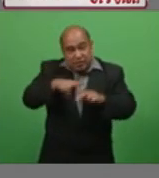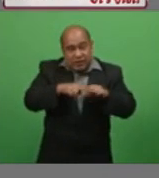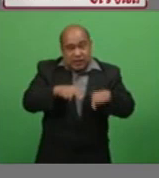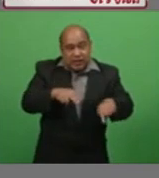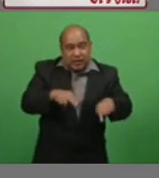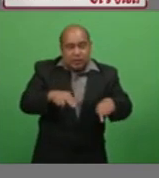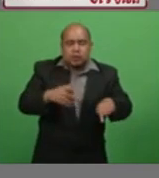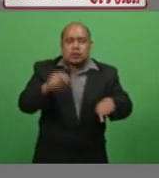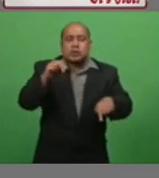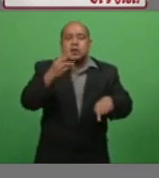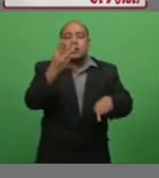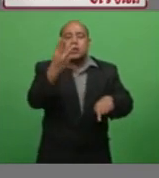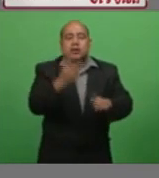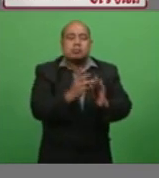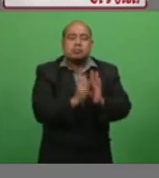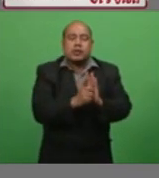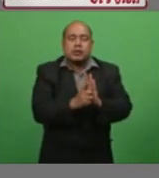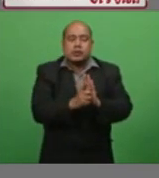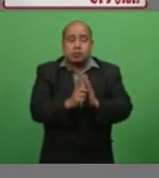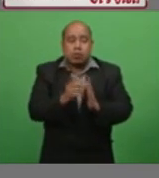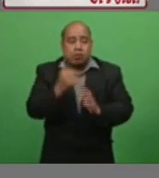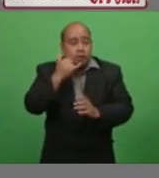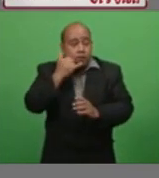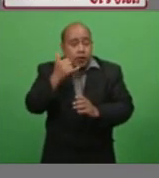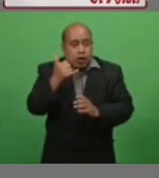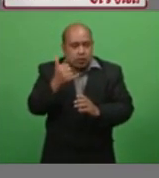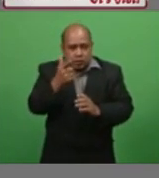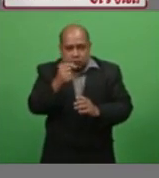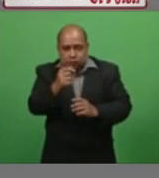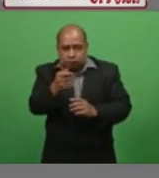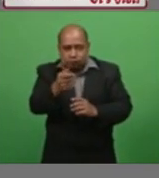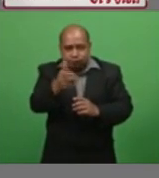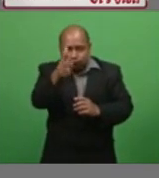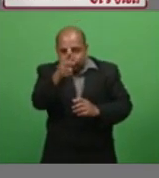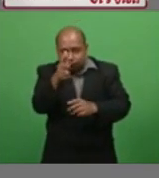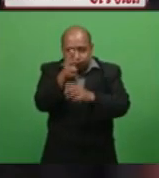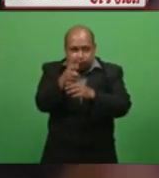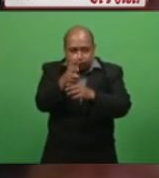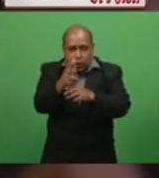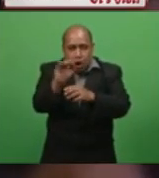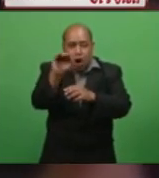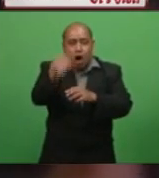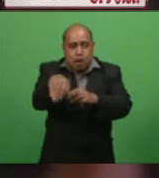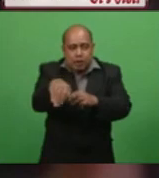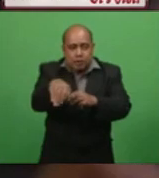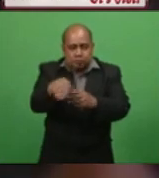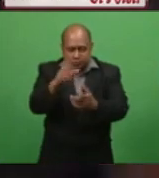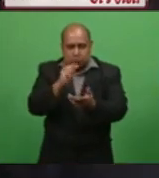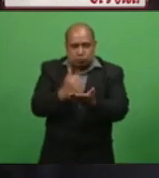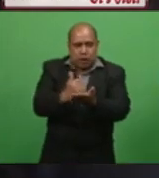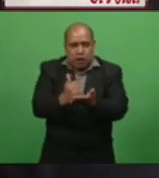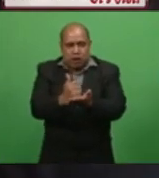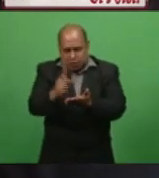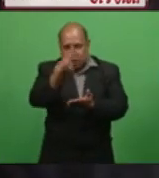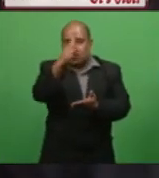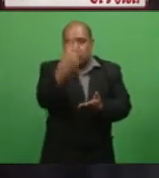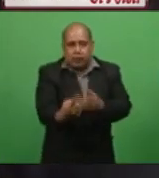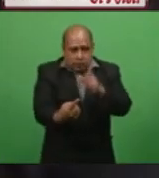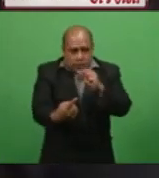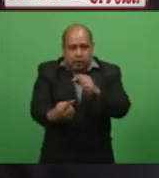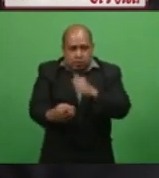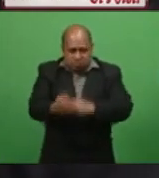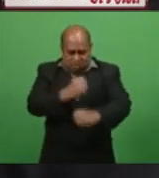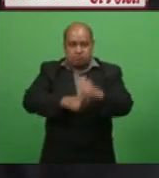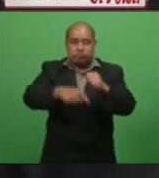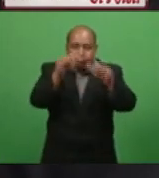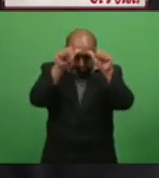using their mobile phones. The movie must be shot within your home, and you can act in it as well. FBC Manager Radio